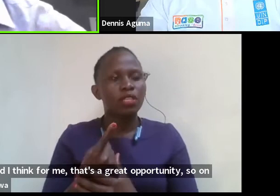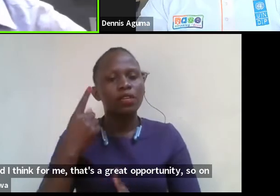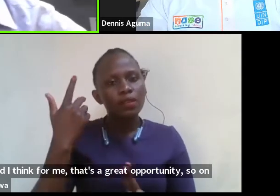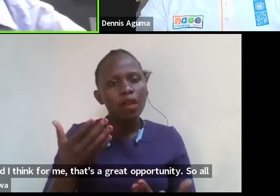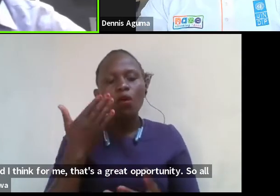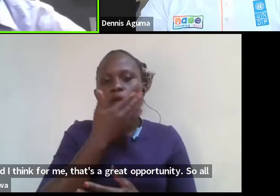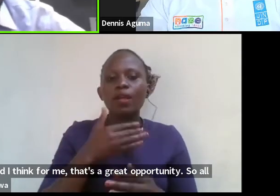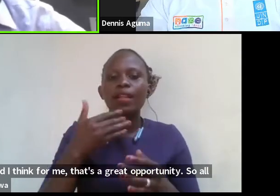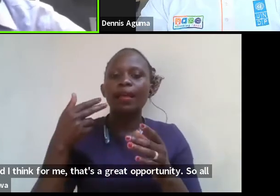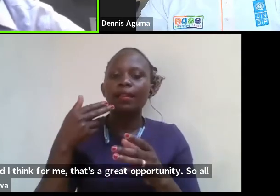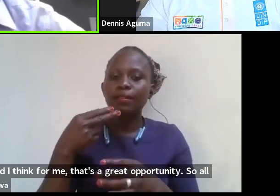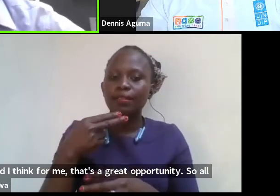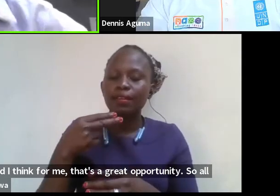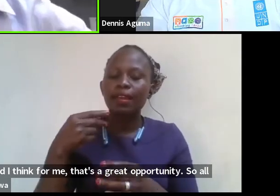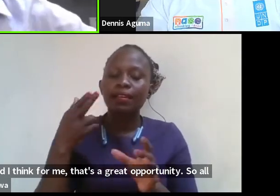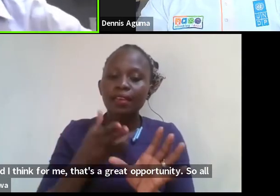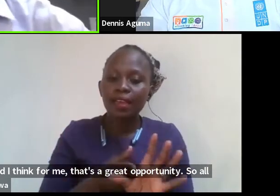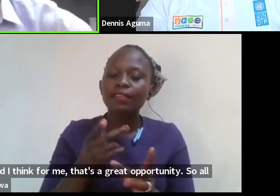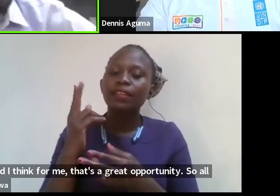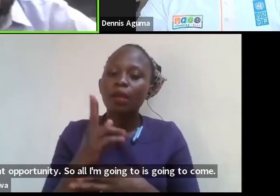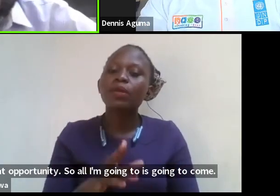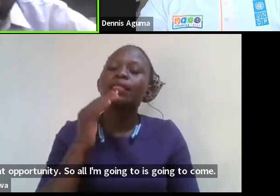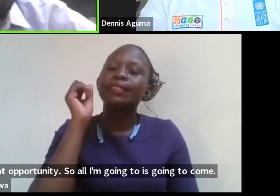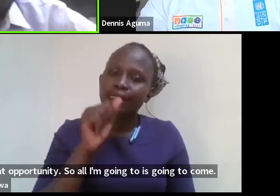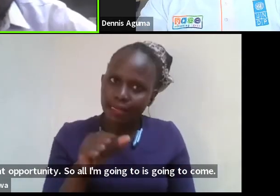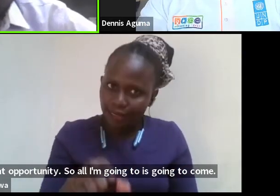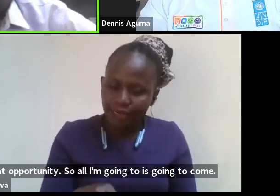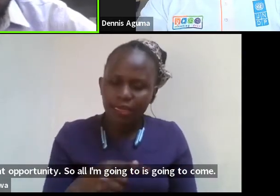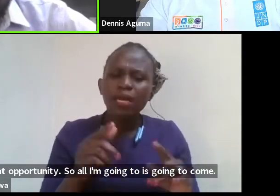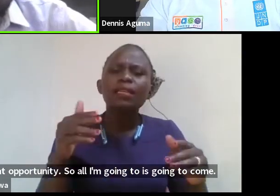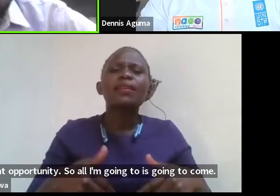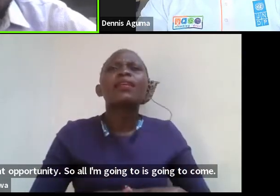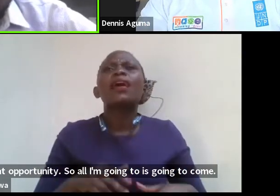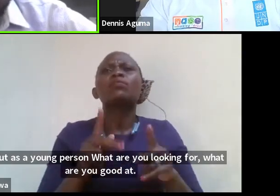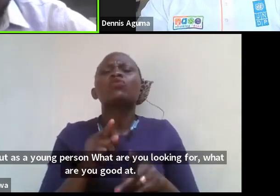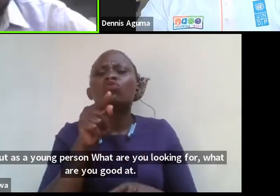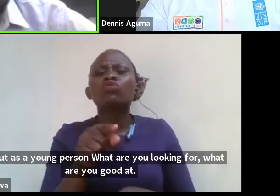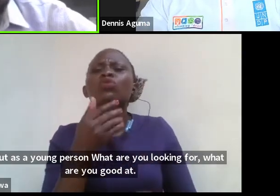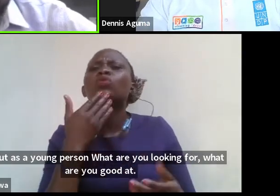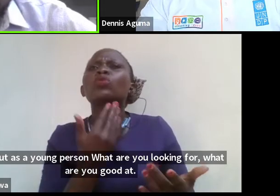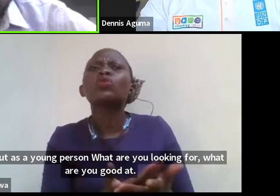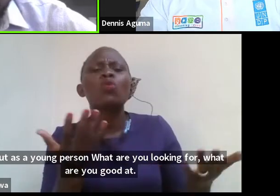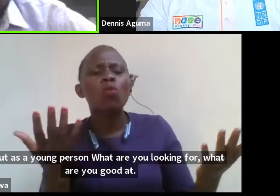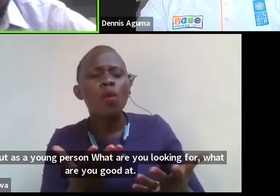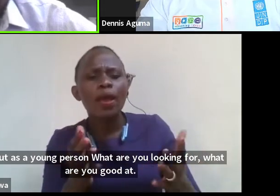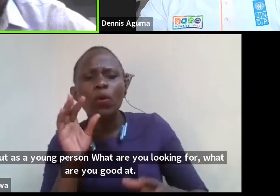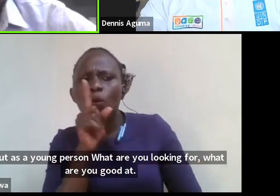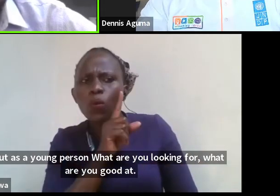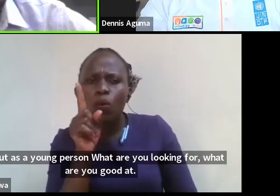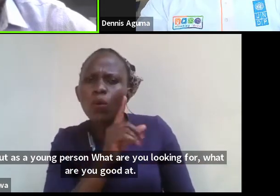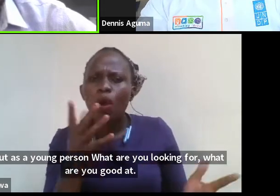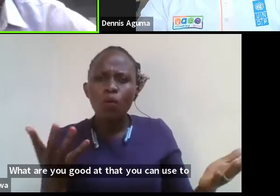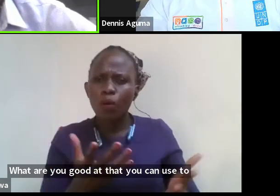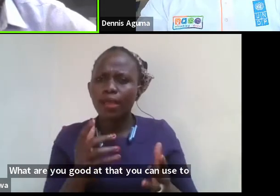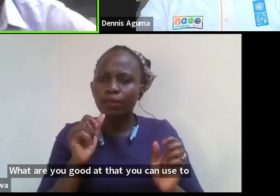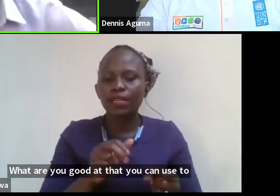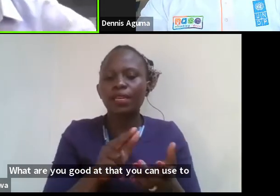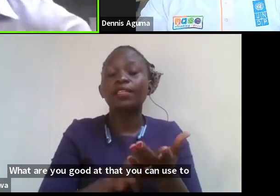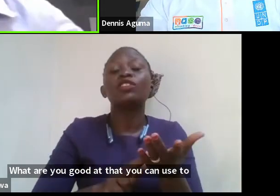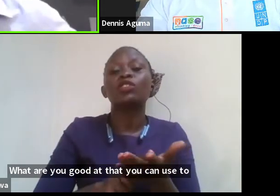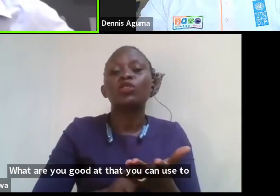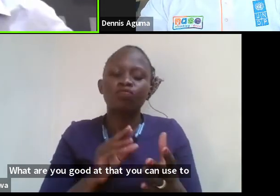as a young person, what are you looking out for? What are you good at? What are you good at that you can use to get into this